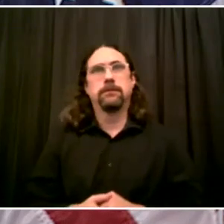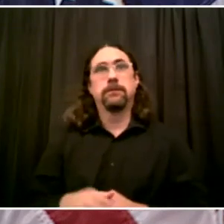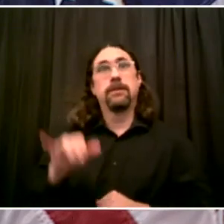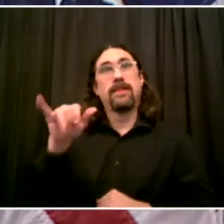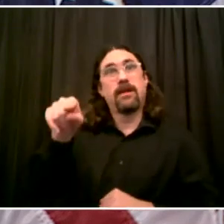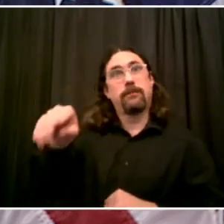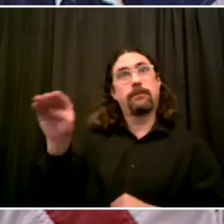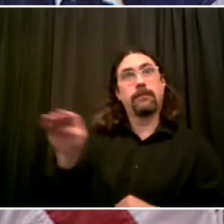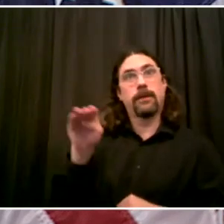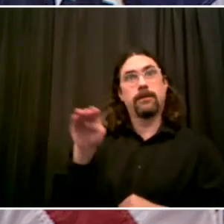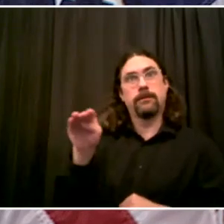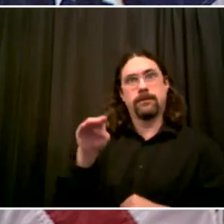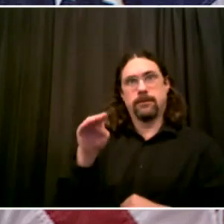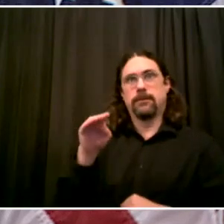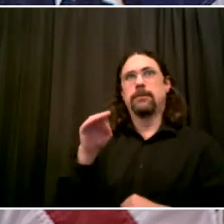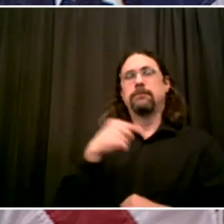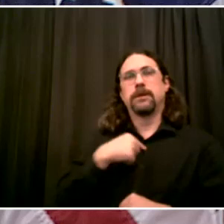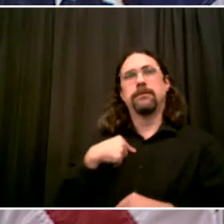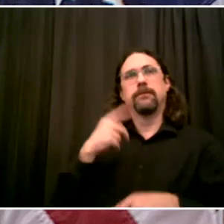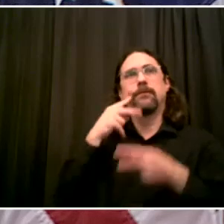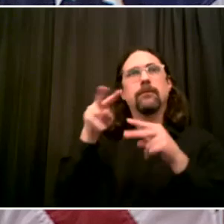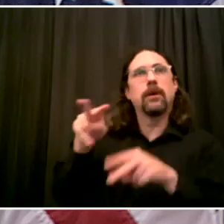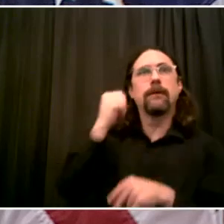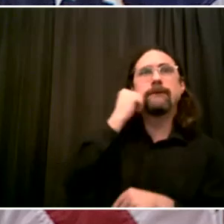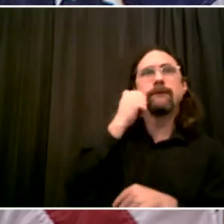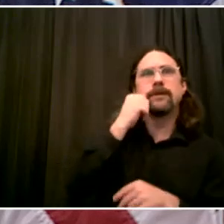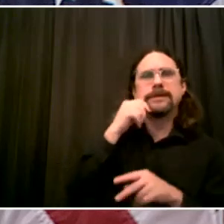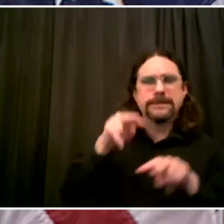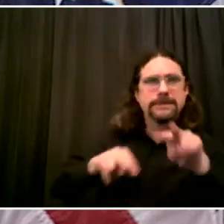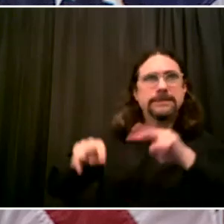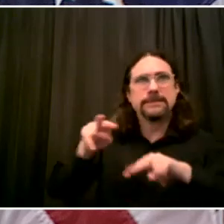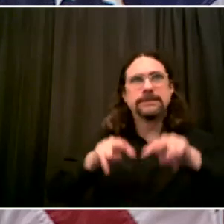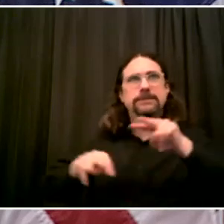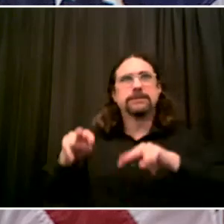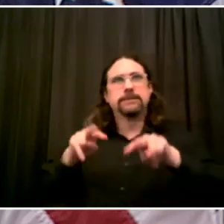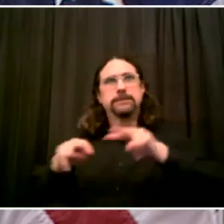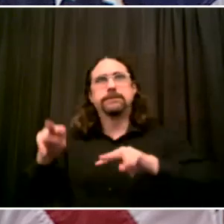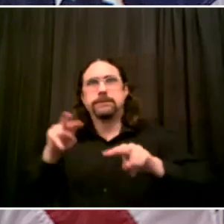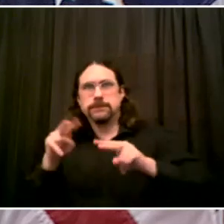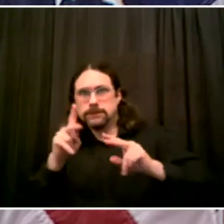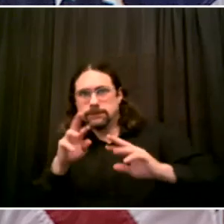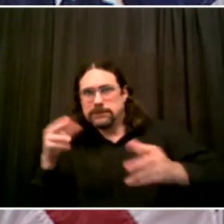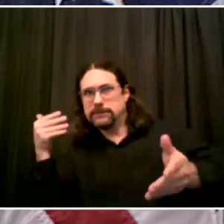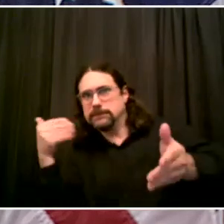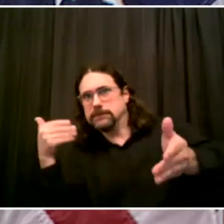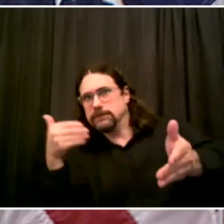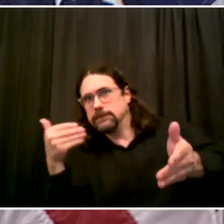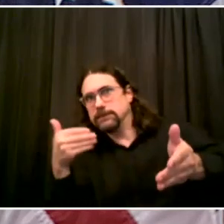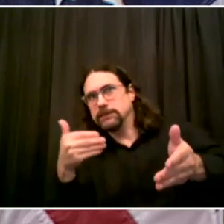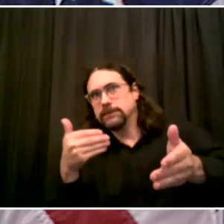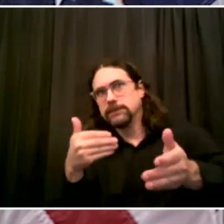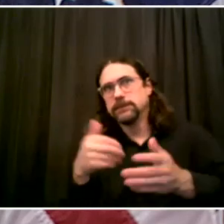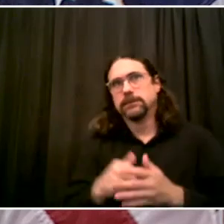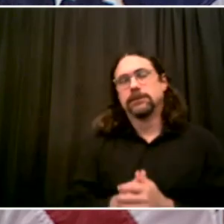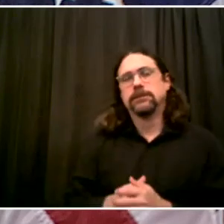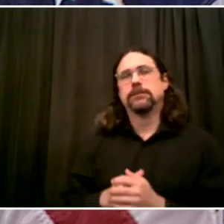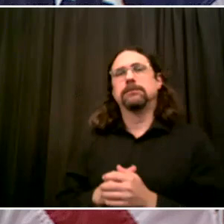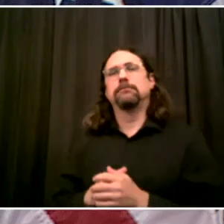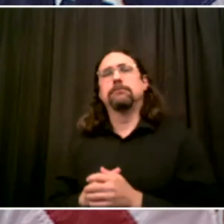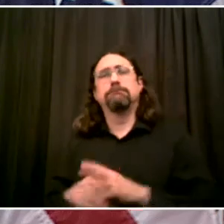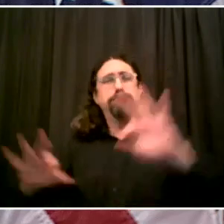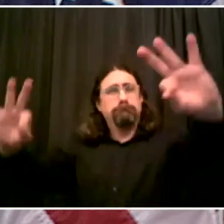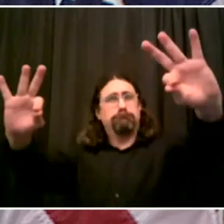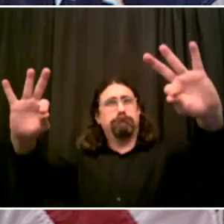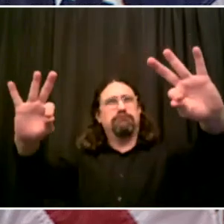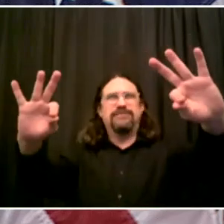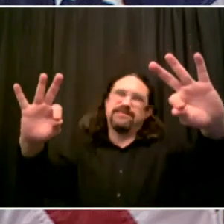real questions, individual instances where our officers take an action that raises a valid concern.